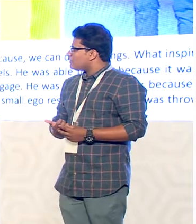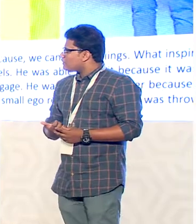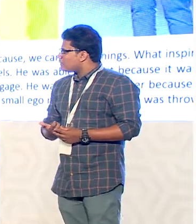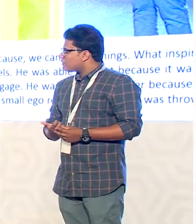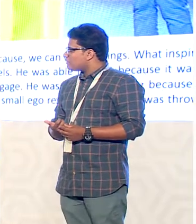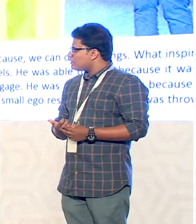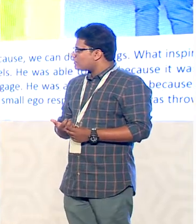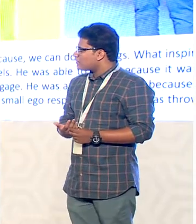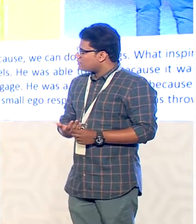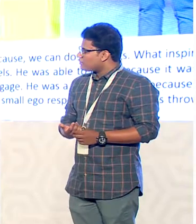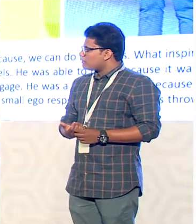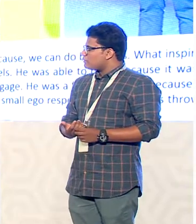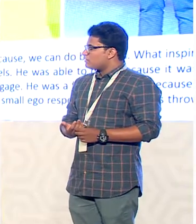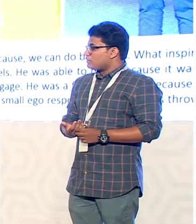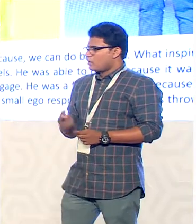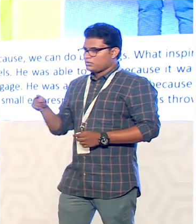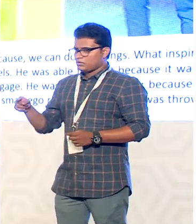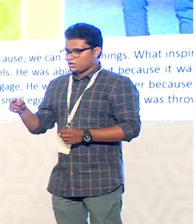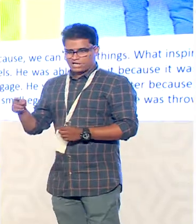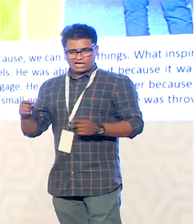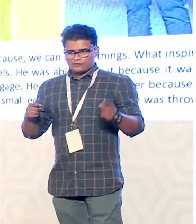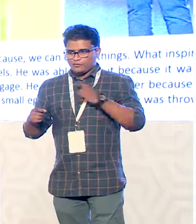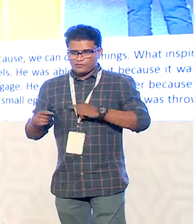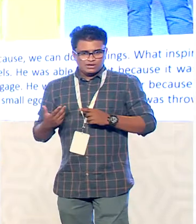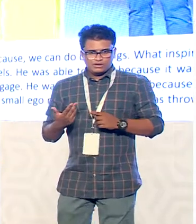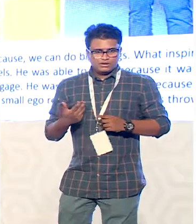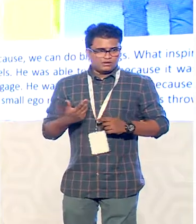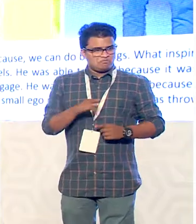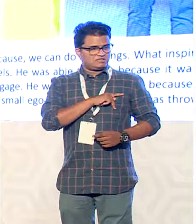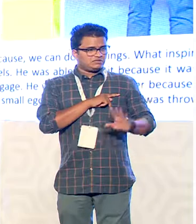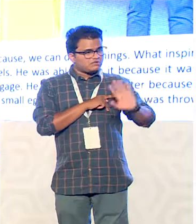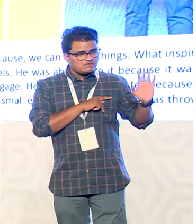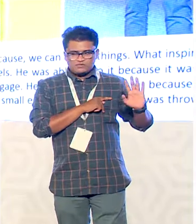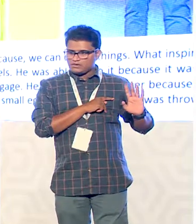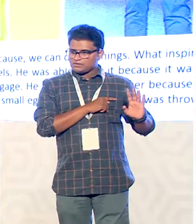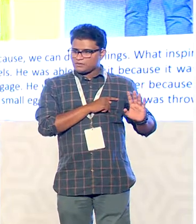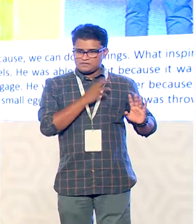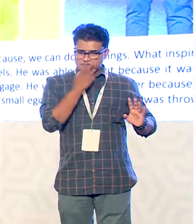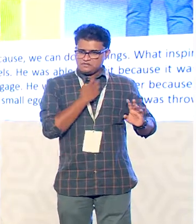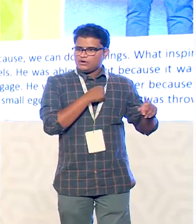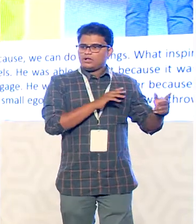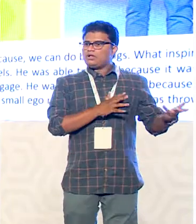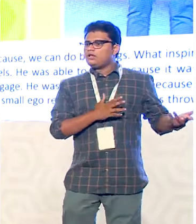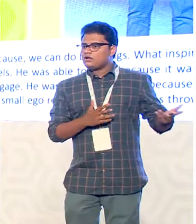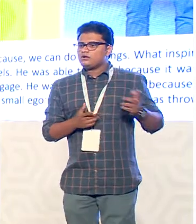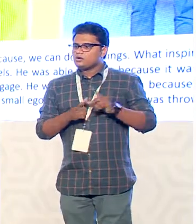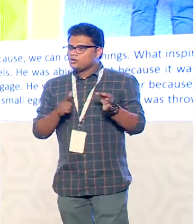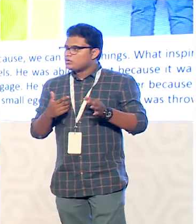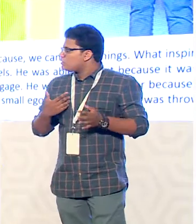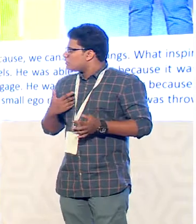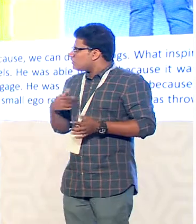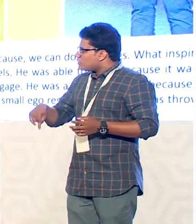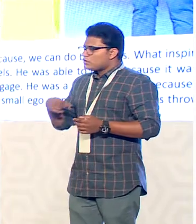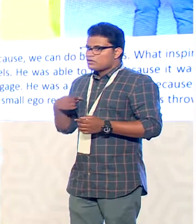Instead of taking it as something personal, as an affront to his individual self, that